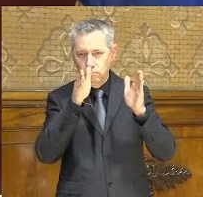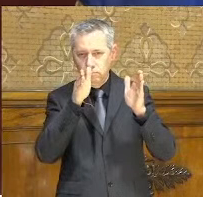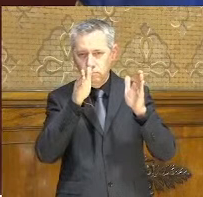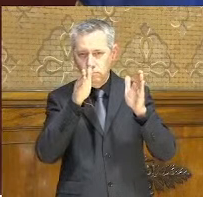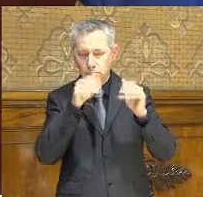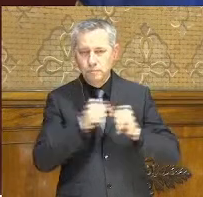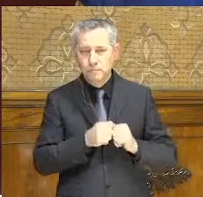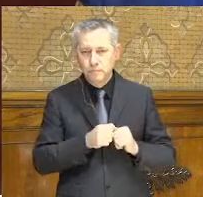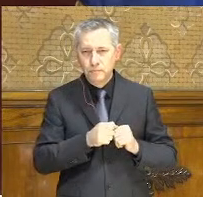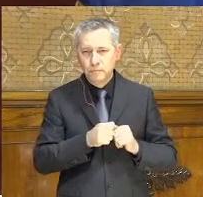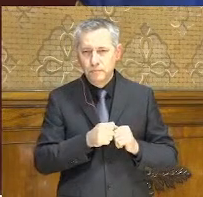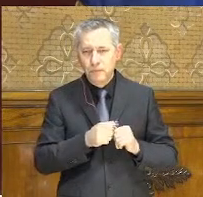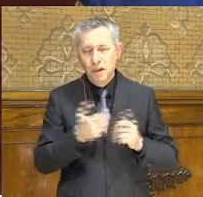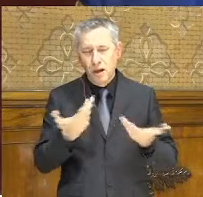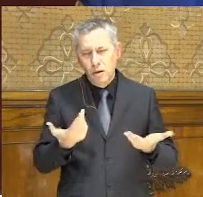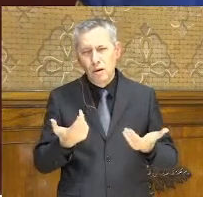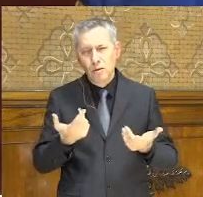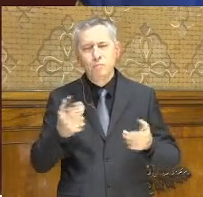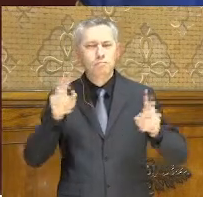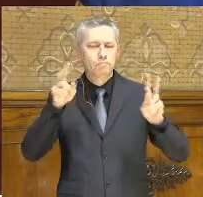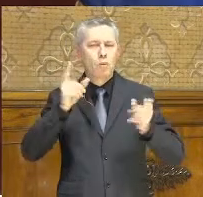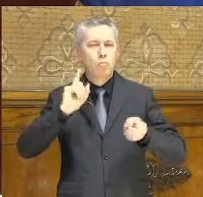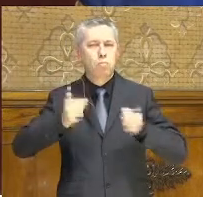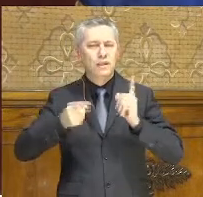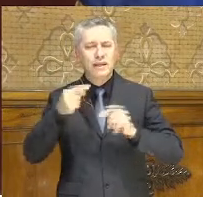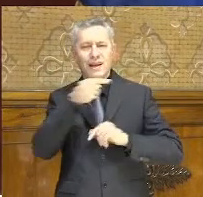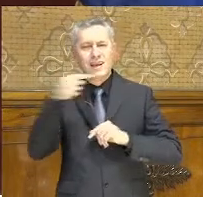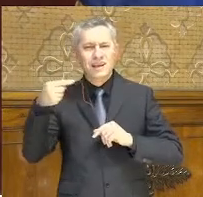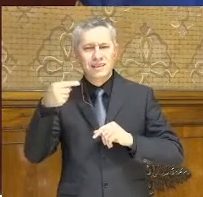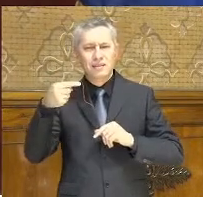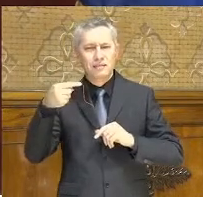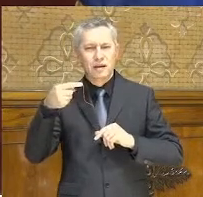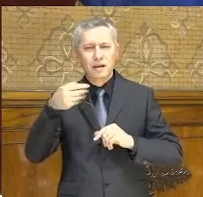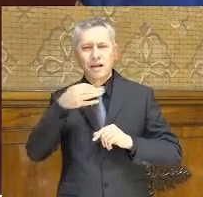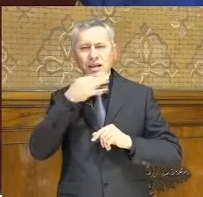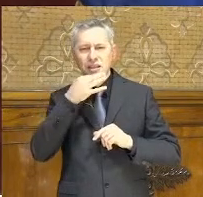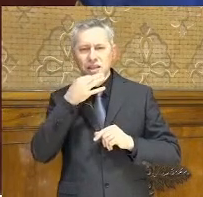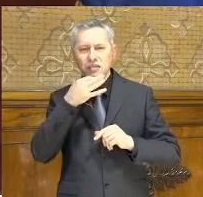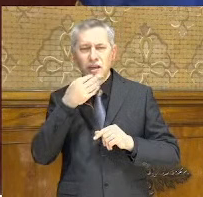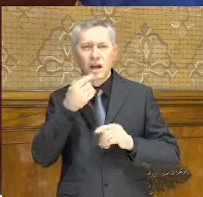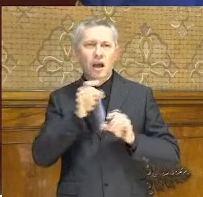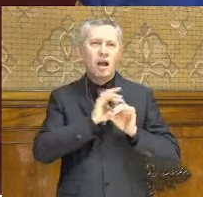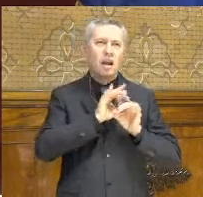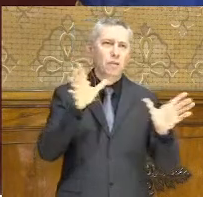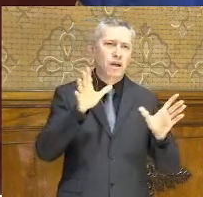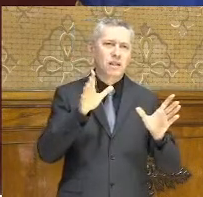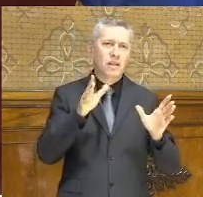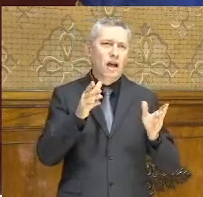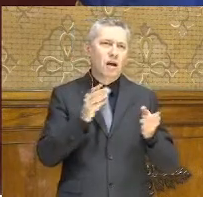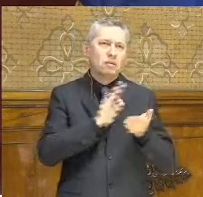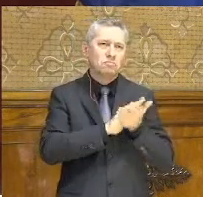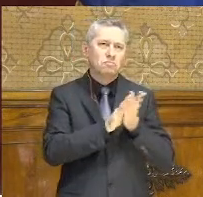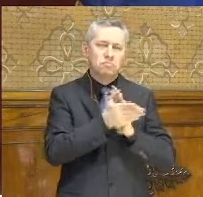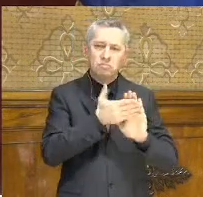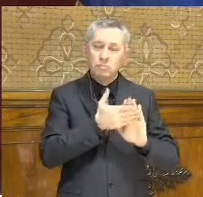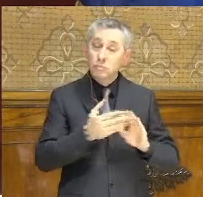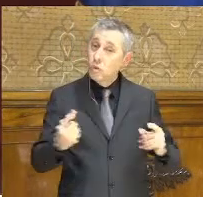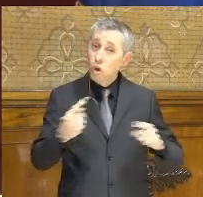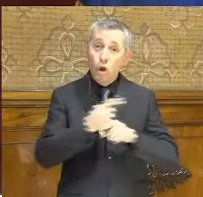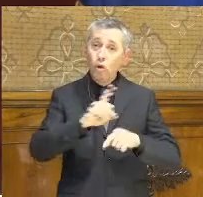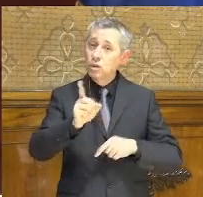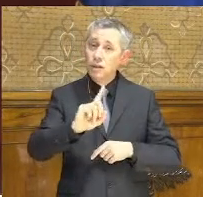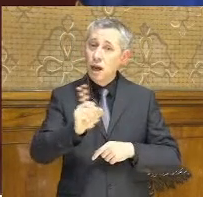Is negative politics a pessimism of freedom? On the contrary, freedom's precarity or